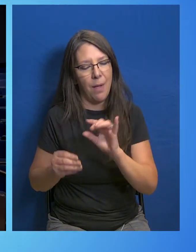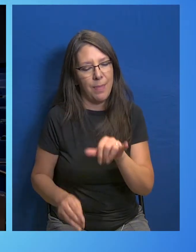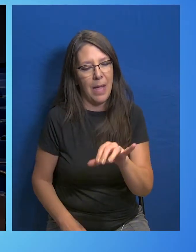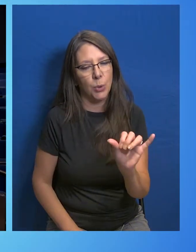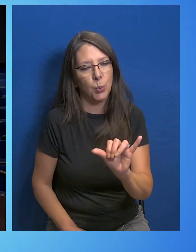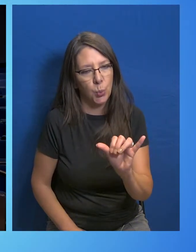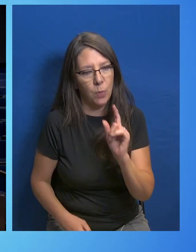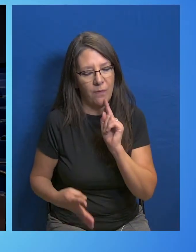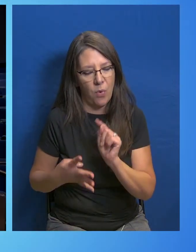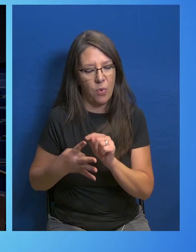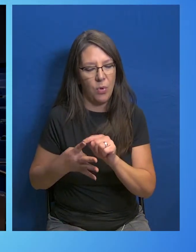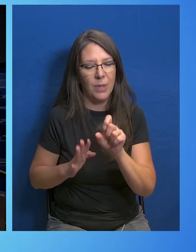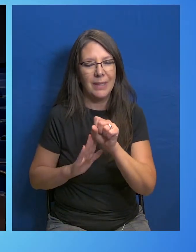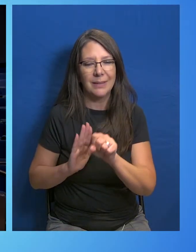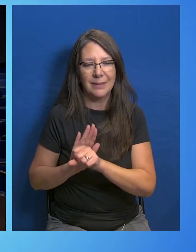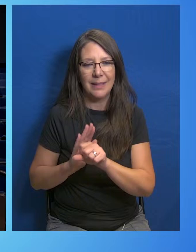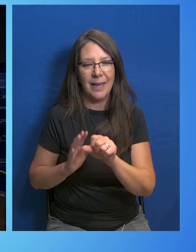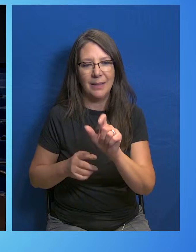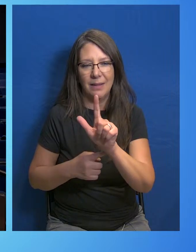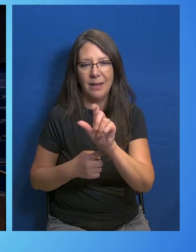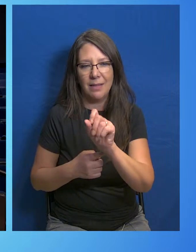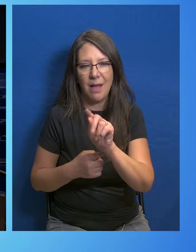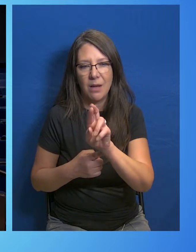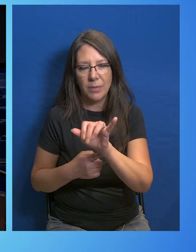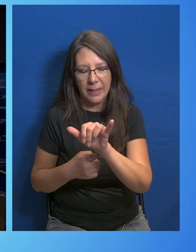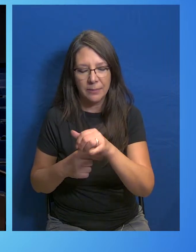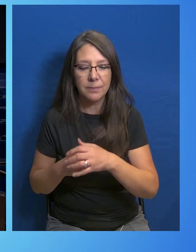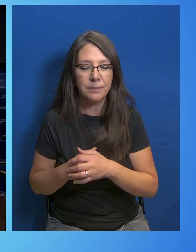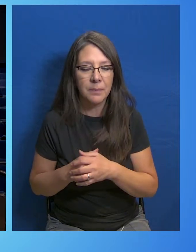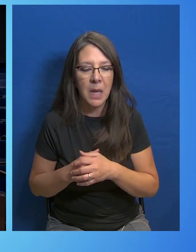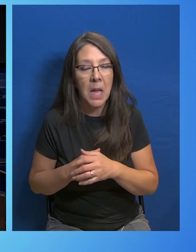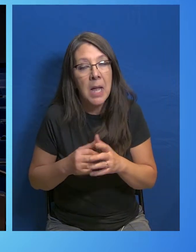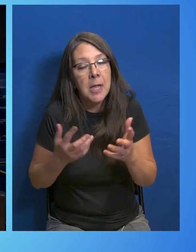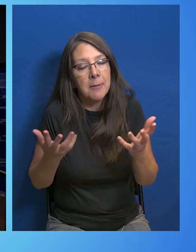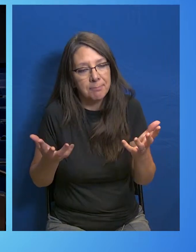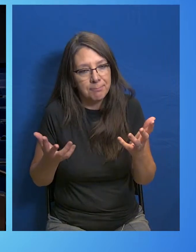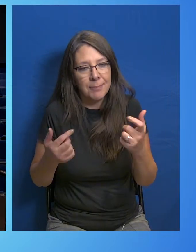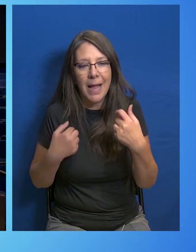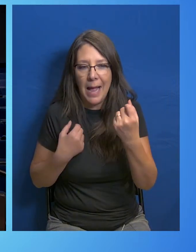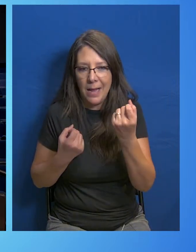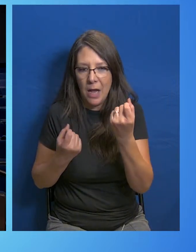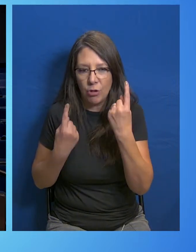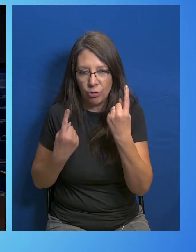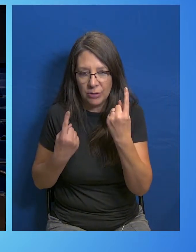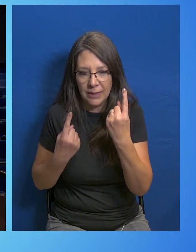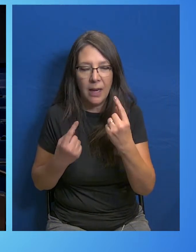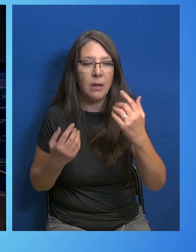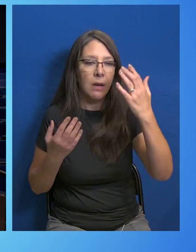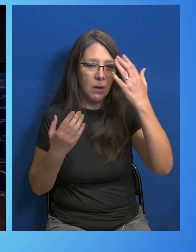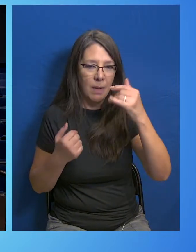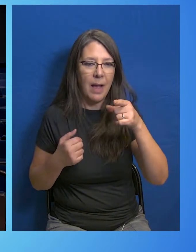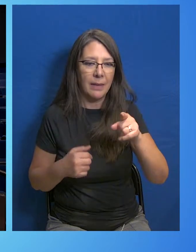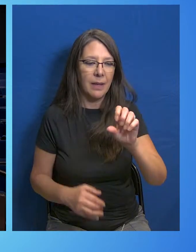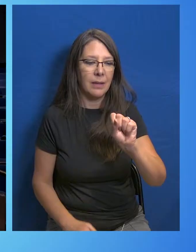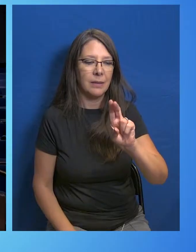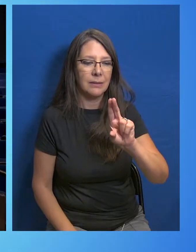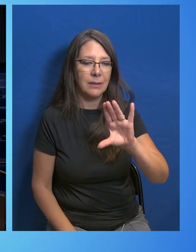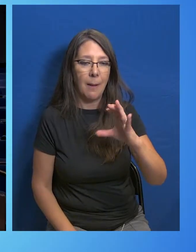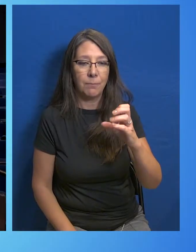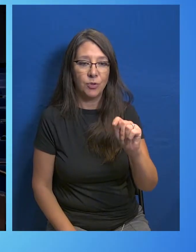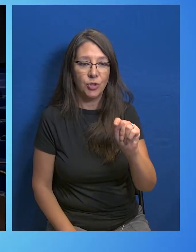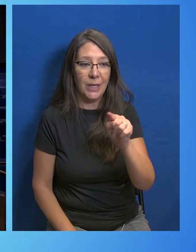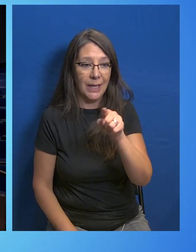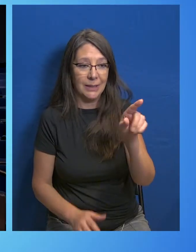But I also understand why the subject matter committee said, Maria, draft 4